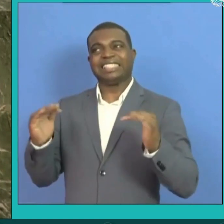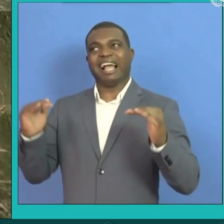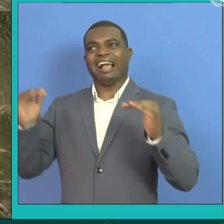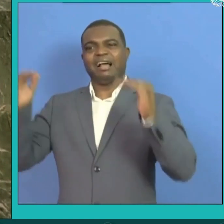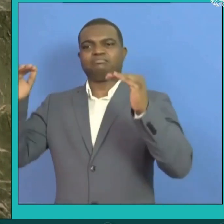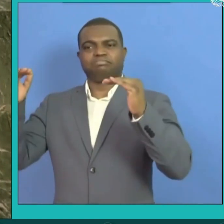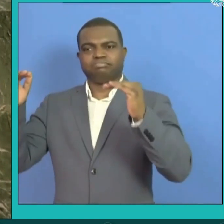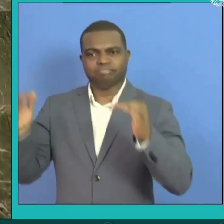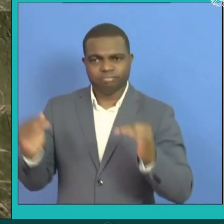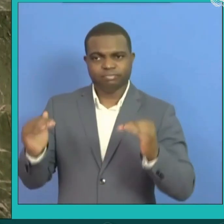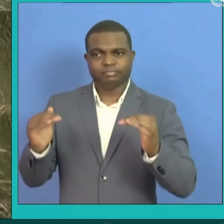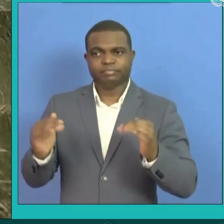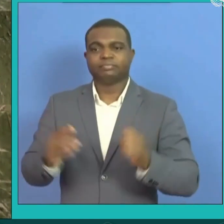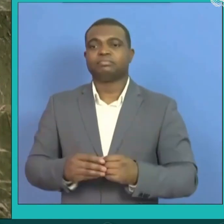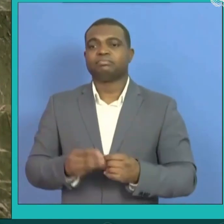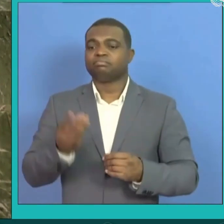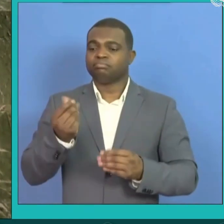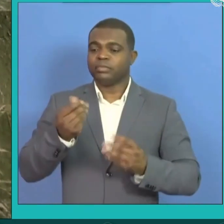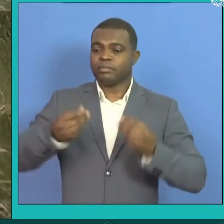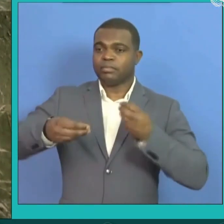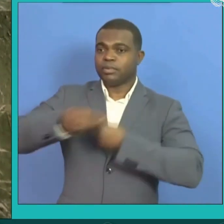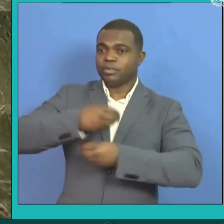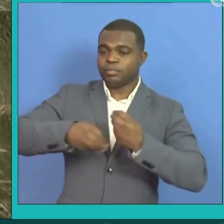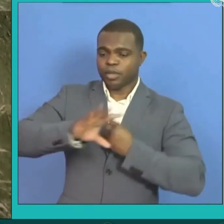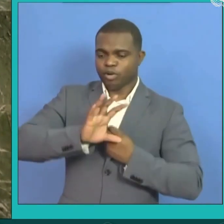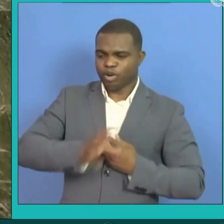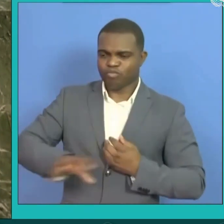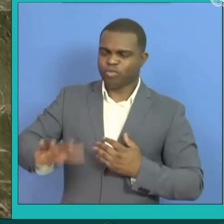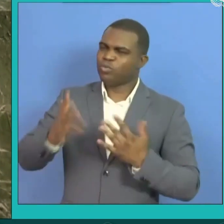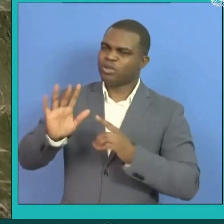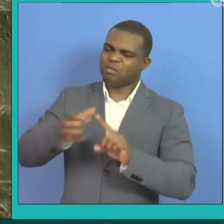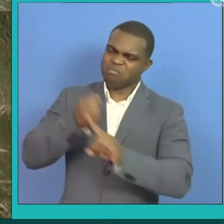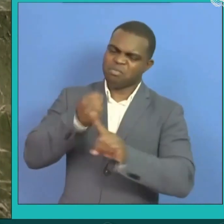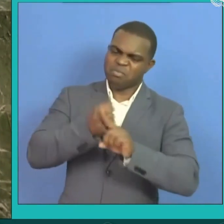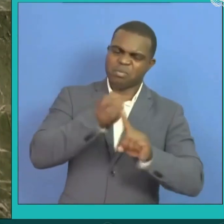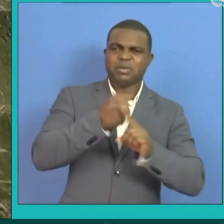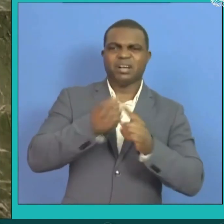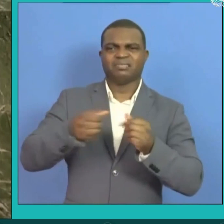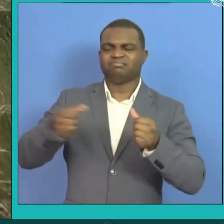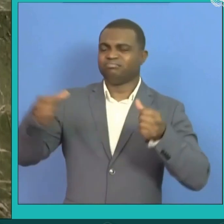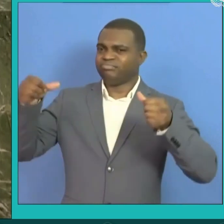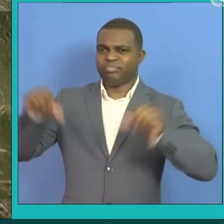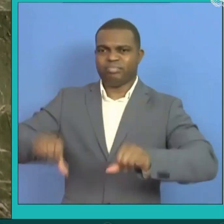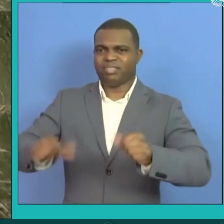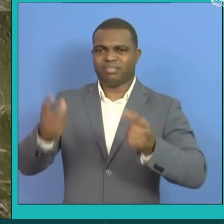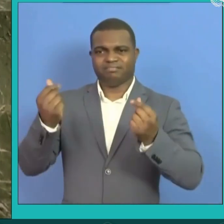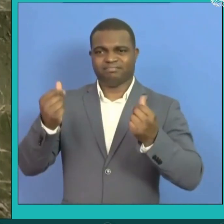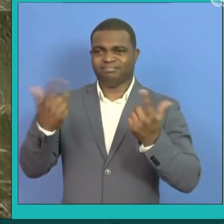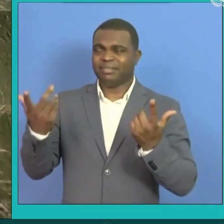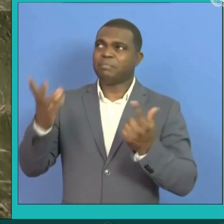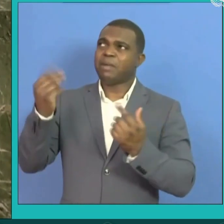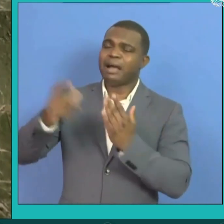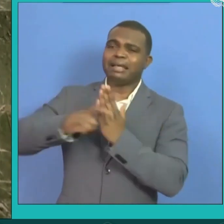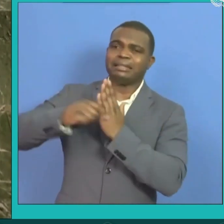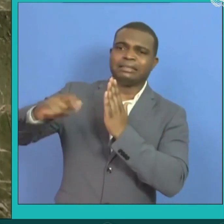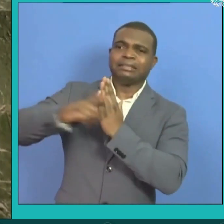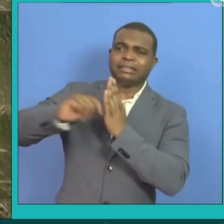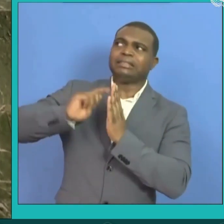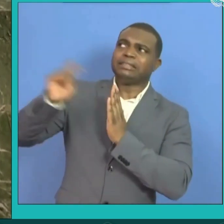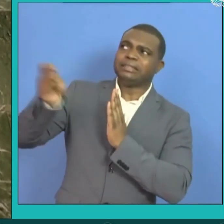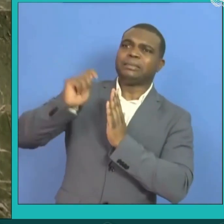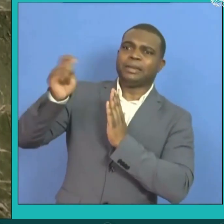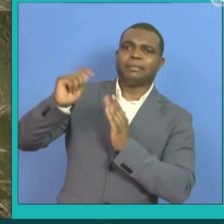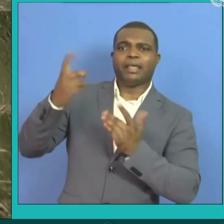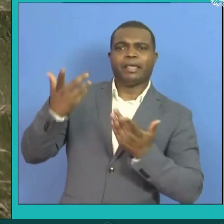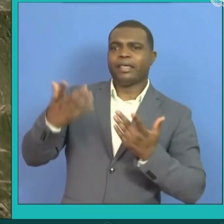decision-making further compound our vulnerability. Against this backdrop, CARICOM member states arrive